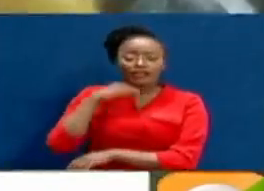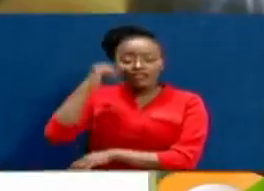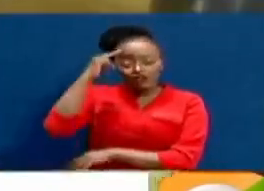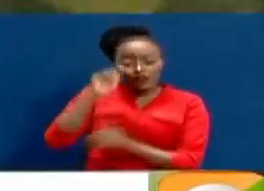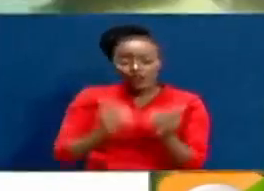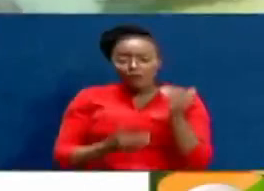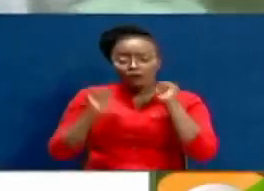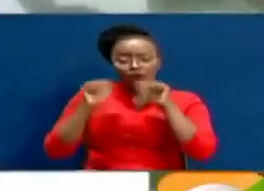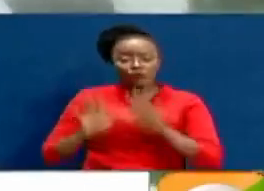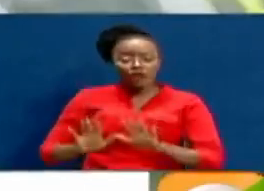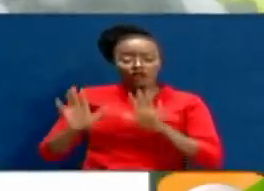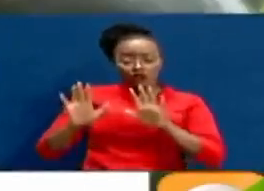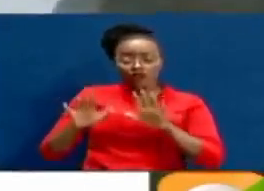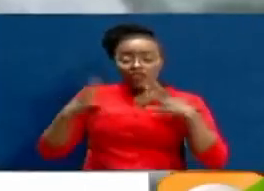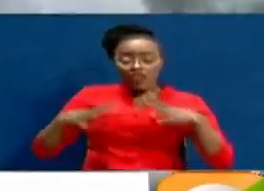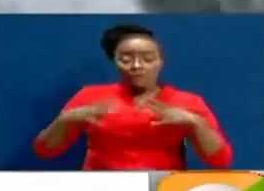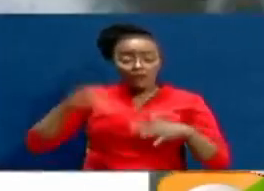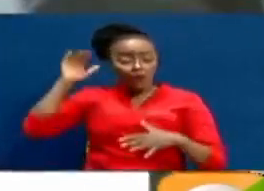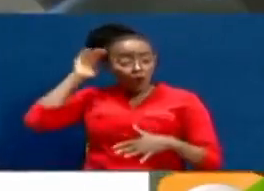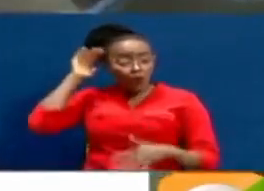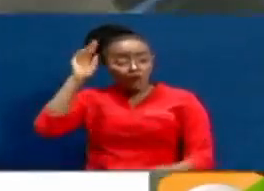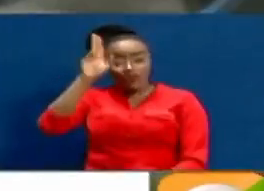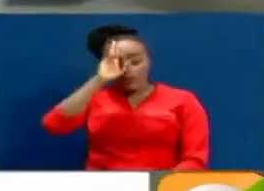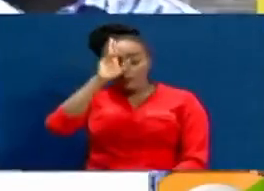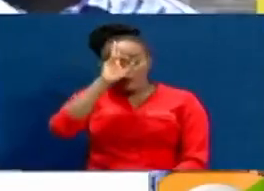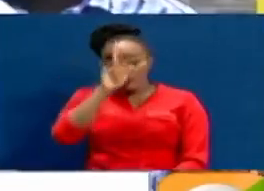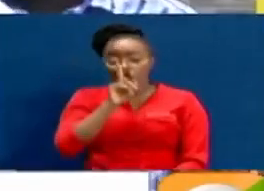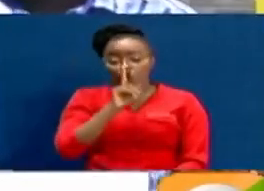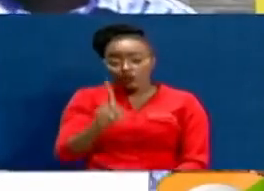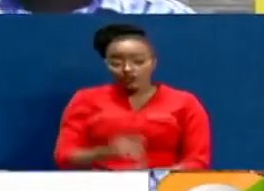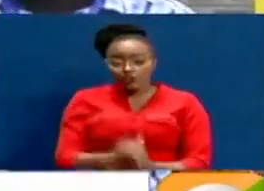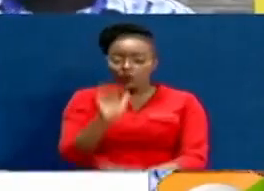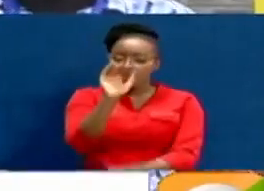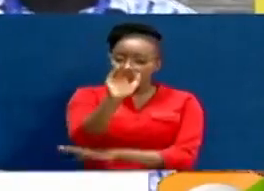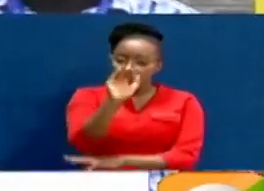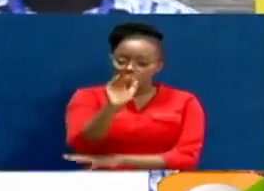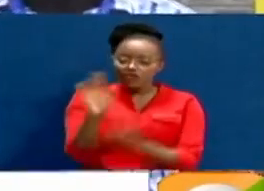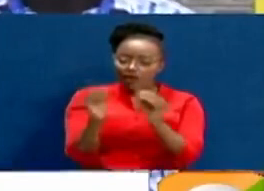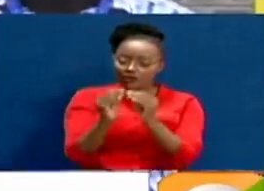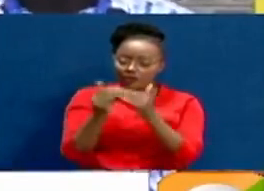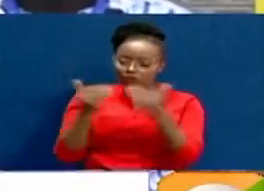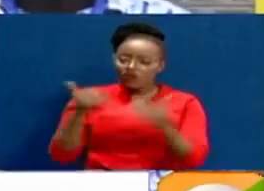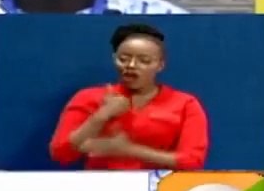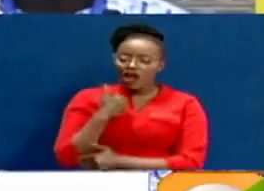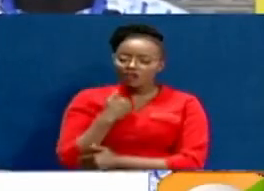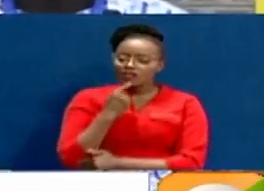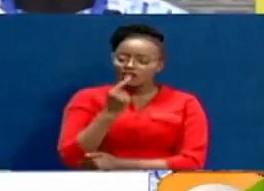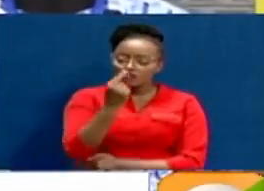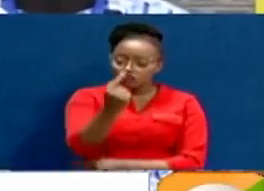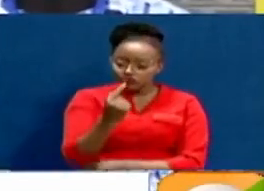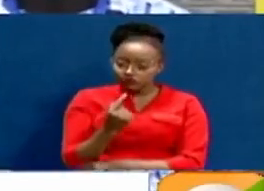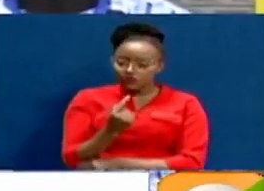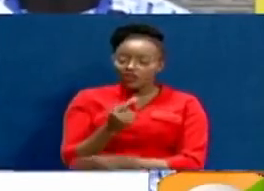girl could have been avoided had the crowd obeyed the cops' instructions. Tuliwaomba, tulikuwa na mkutano na wao, wakuja